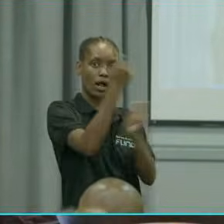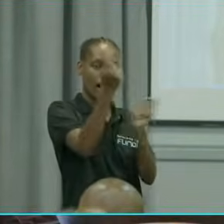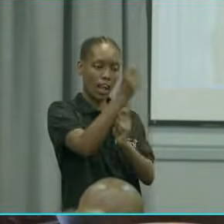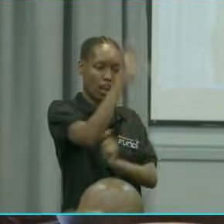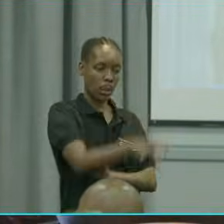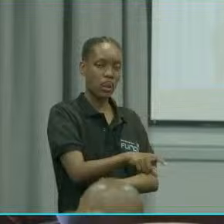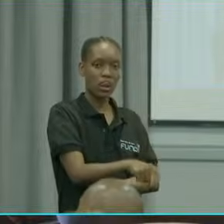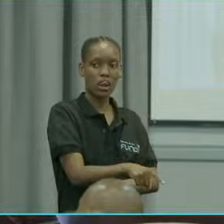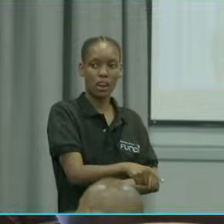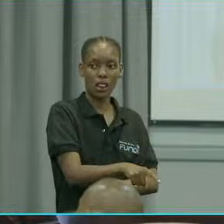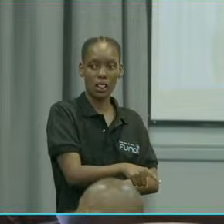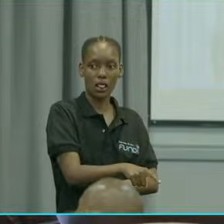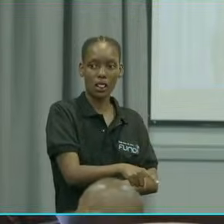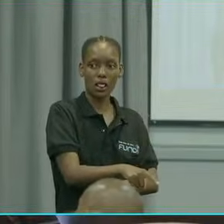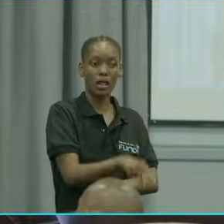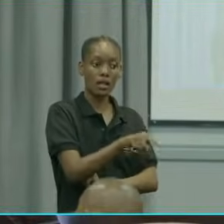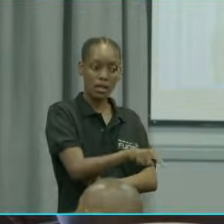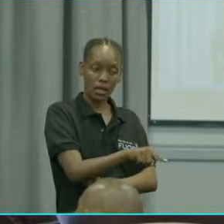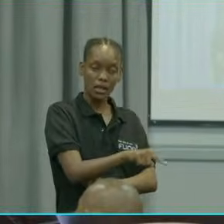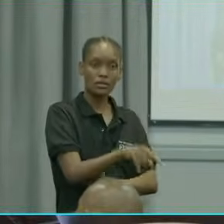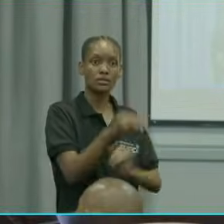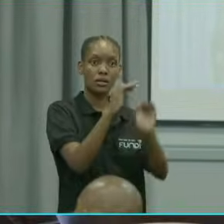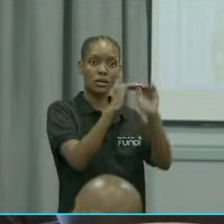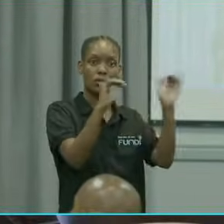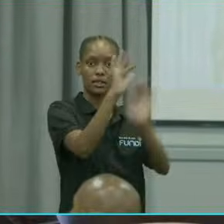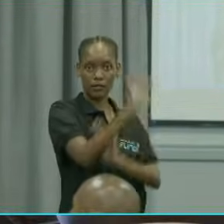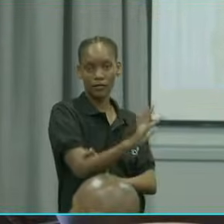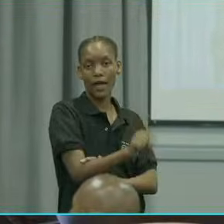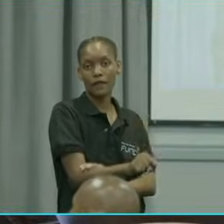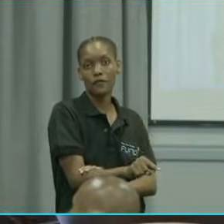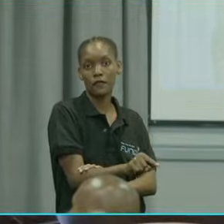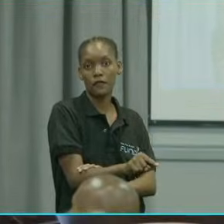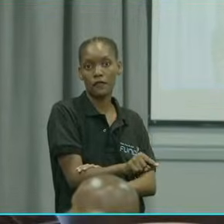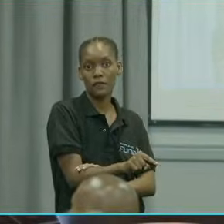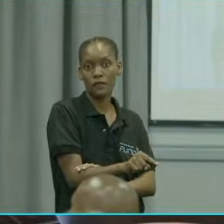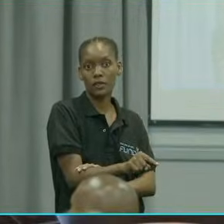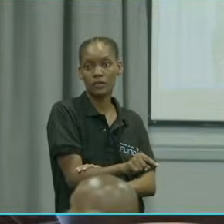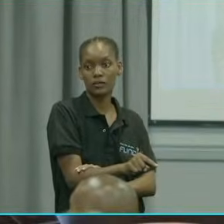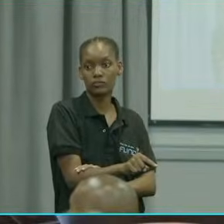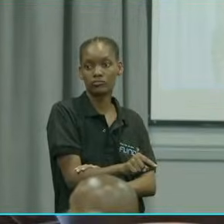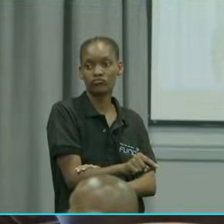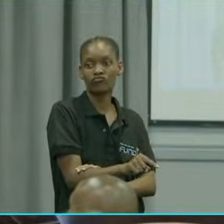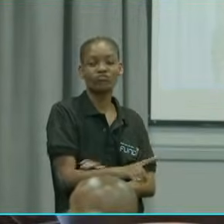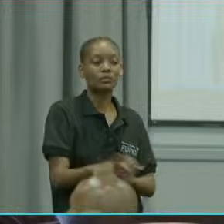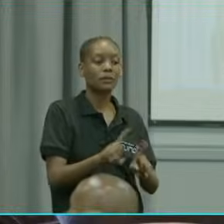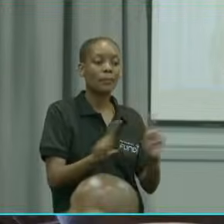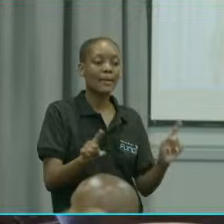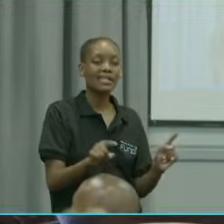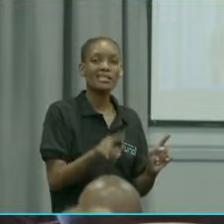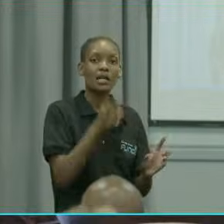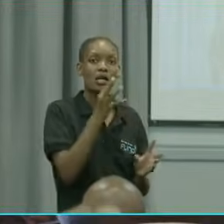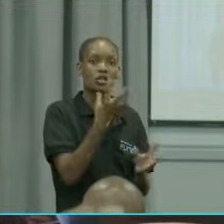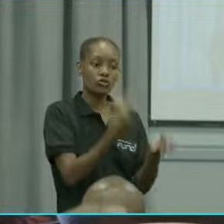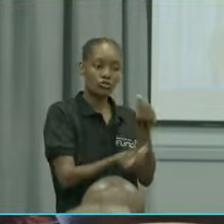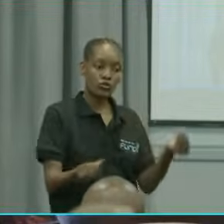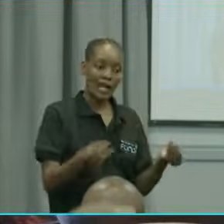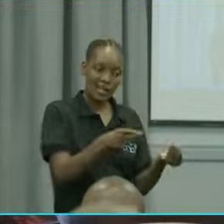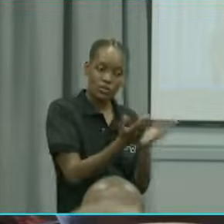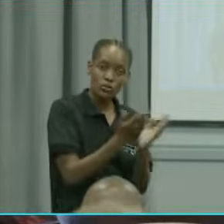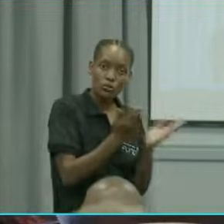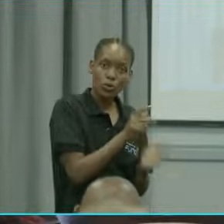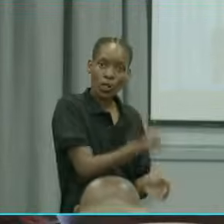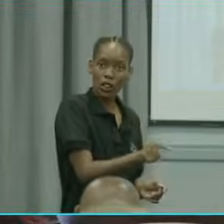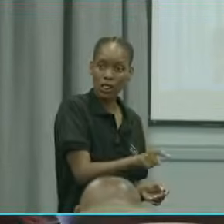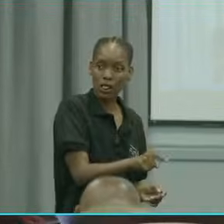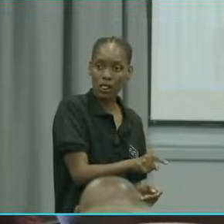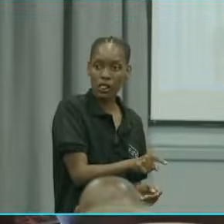being quintiled as quintile 5. And yet, the children in that school